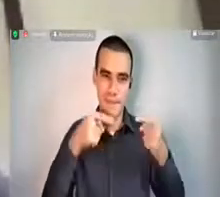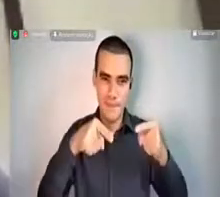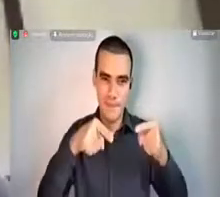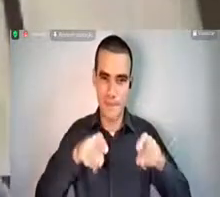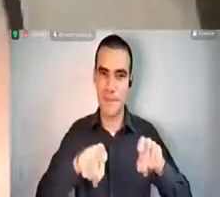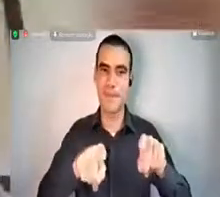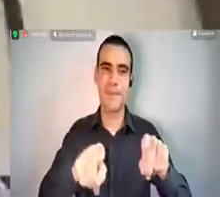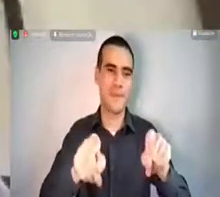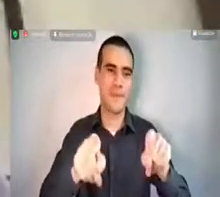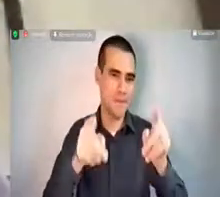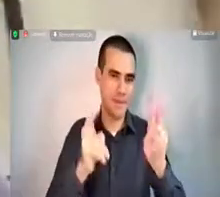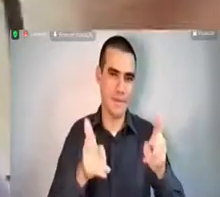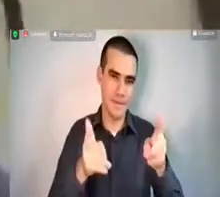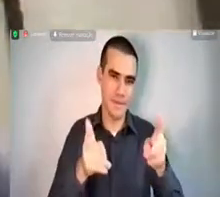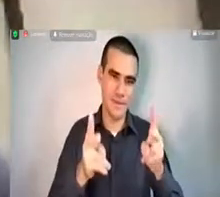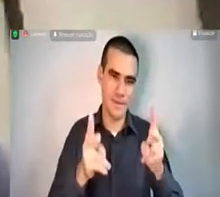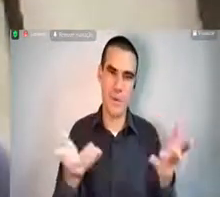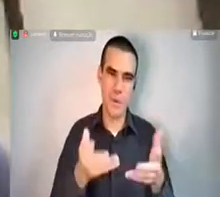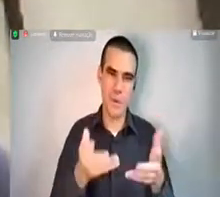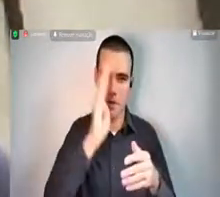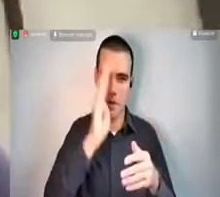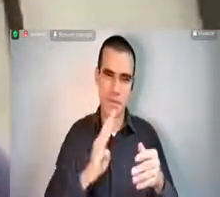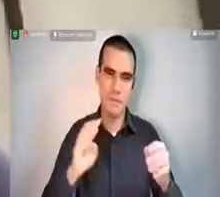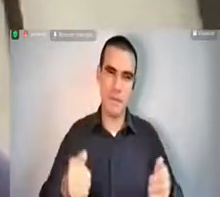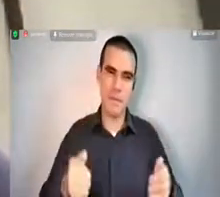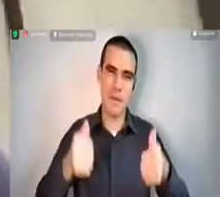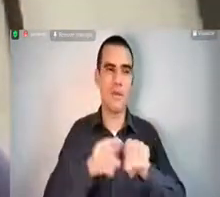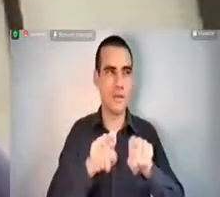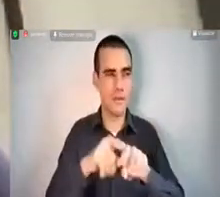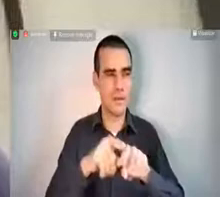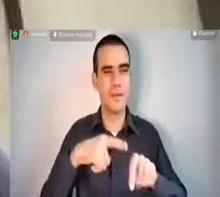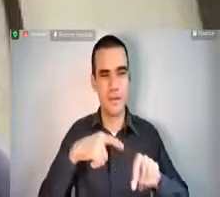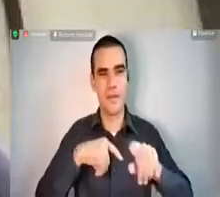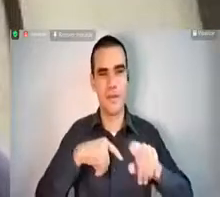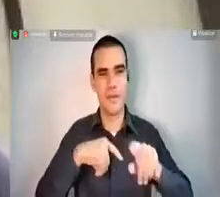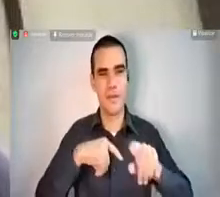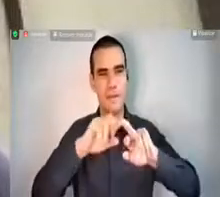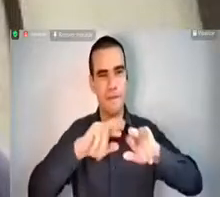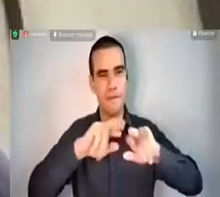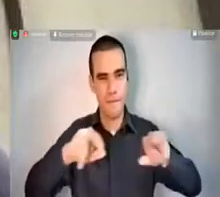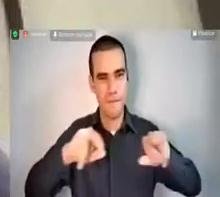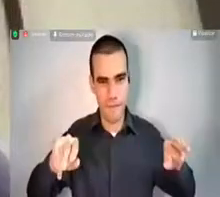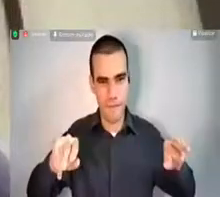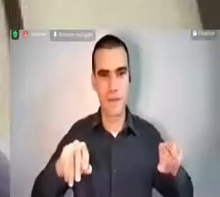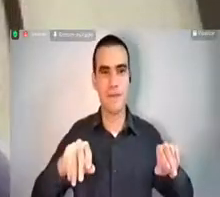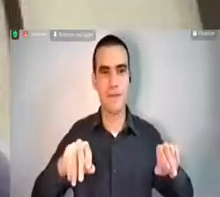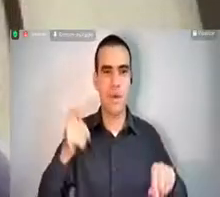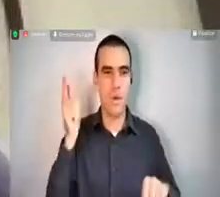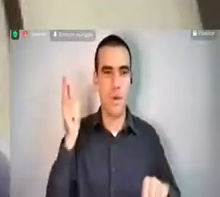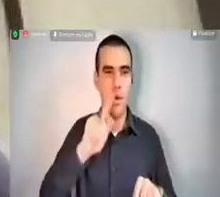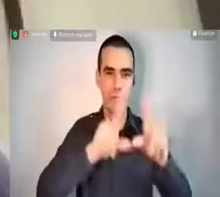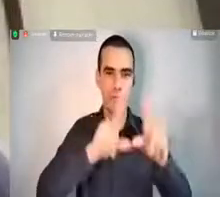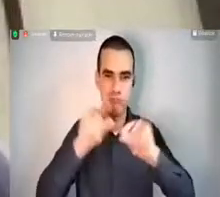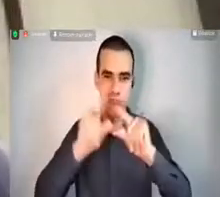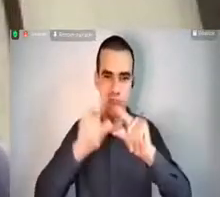simultaneously with the rest. Of course, that in Brazil, things are better because you have more diversity to try to bring